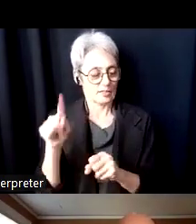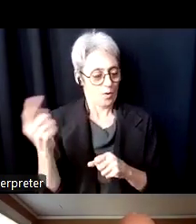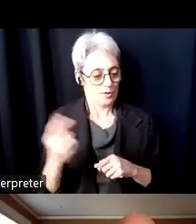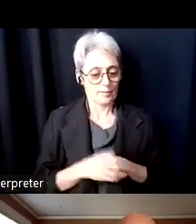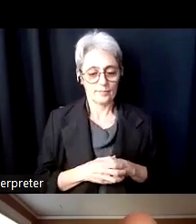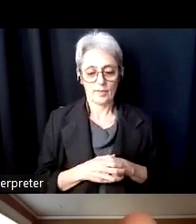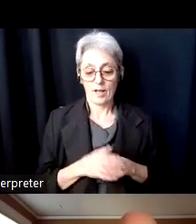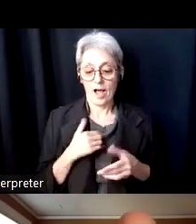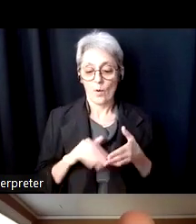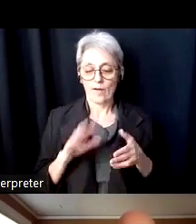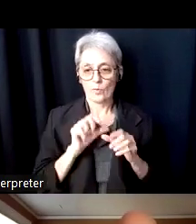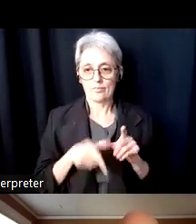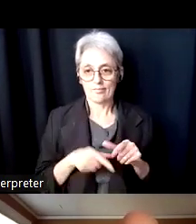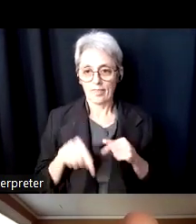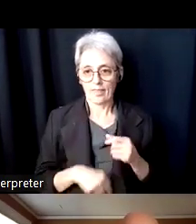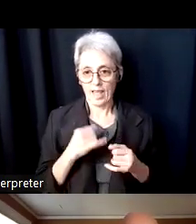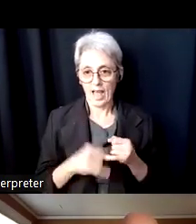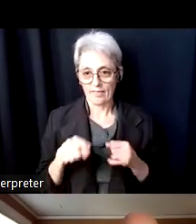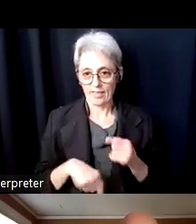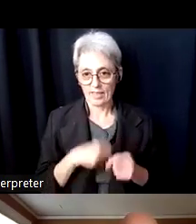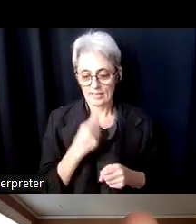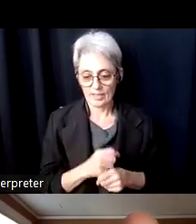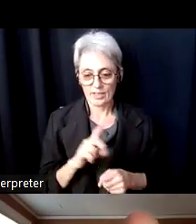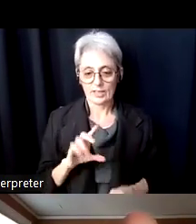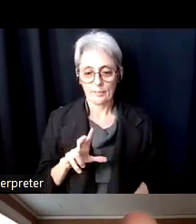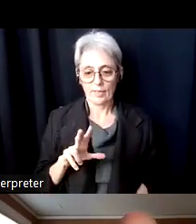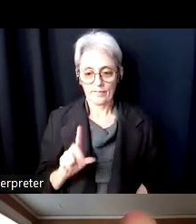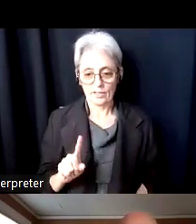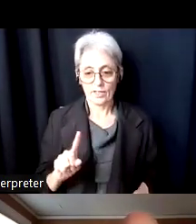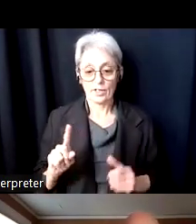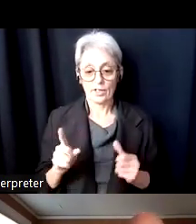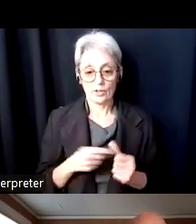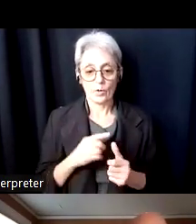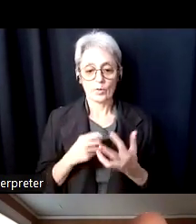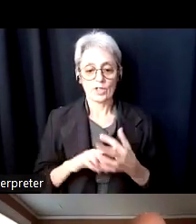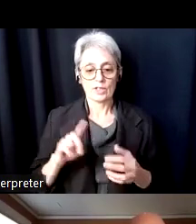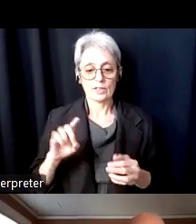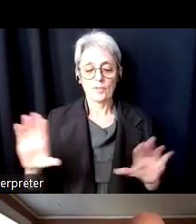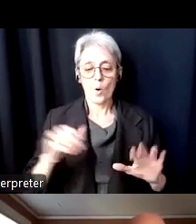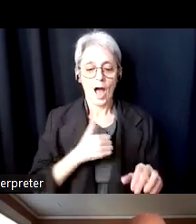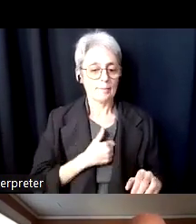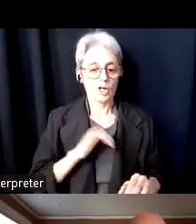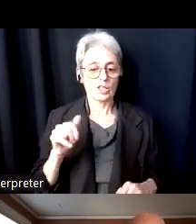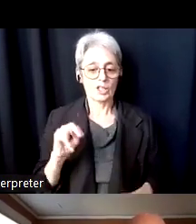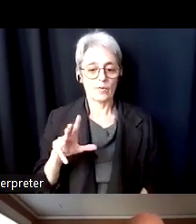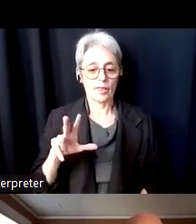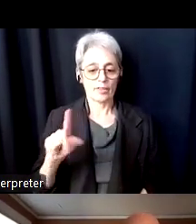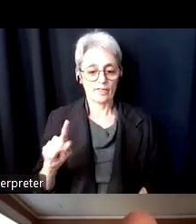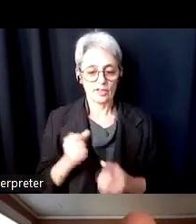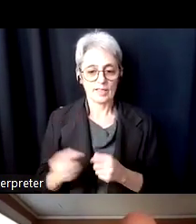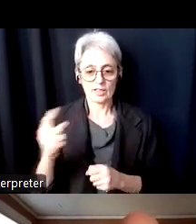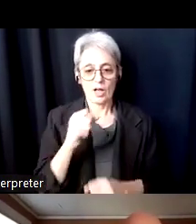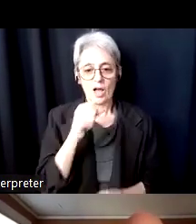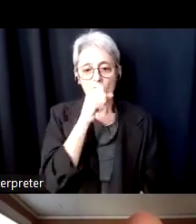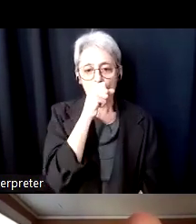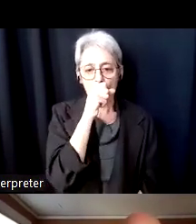so December 31st, and the new waiver will be effective January 1st of next year. And we want to